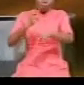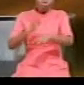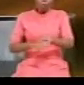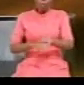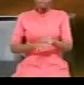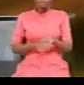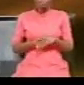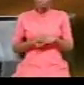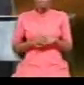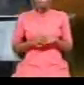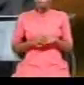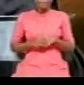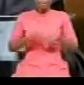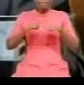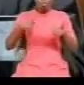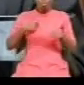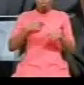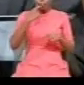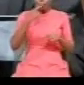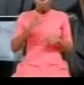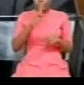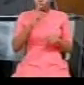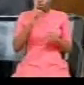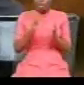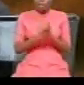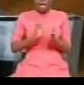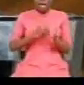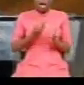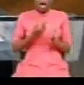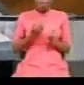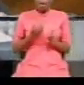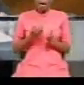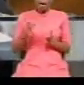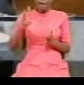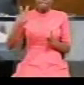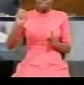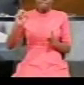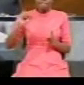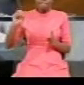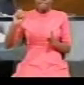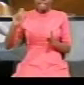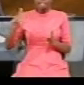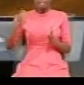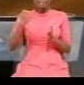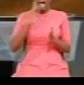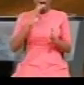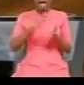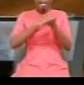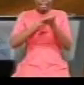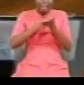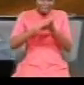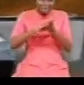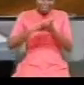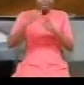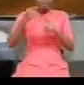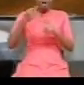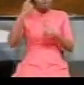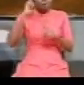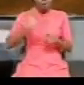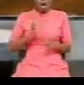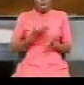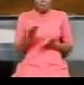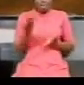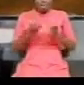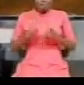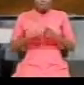However, we must ensure that our vessels are clean for our service to